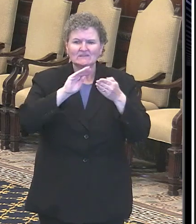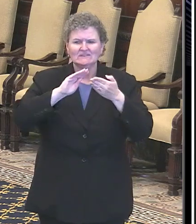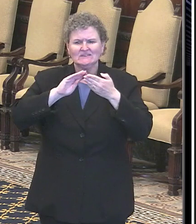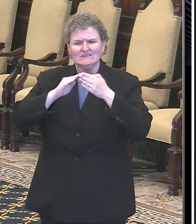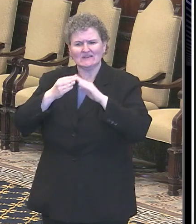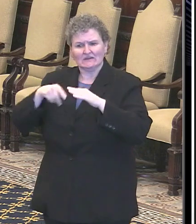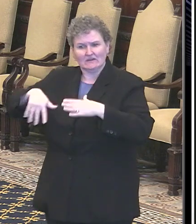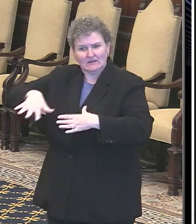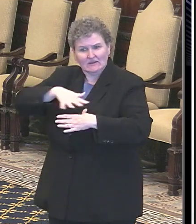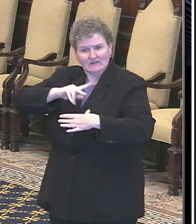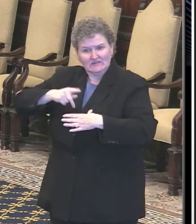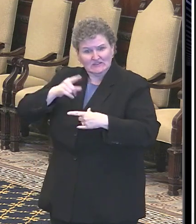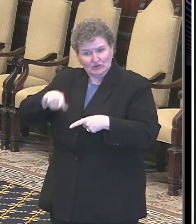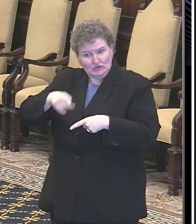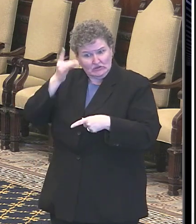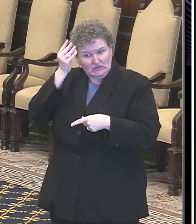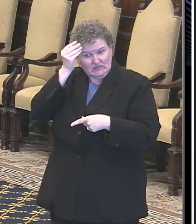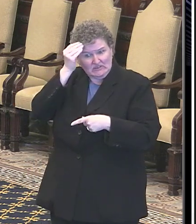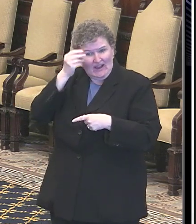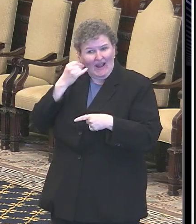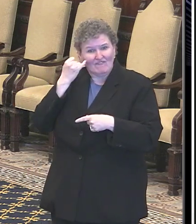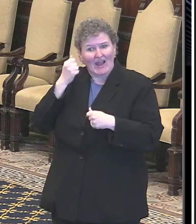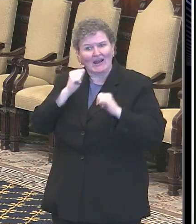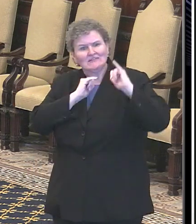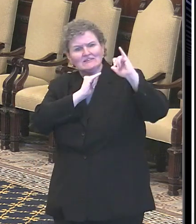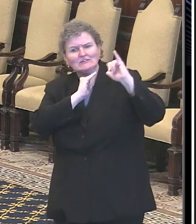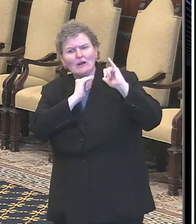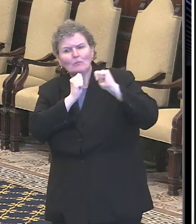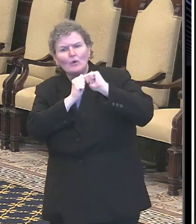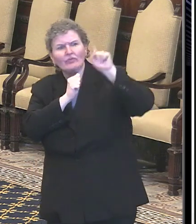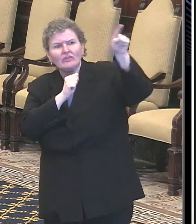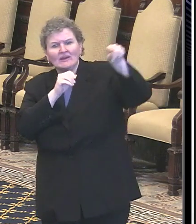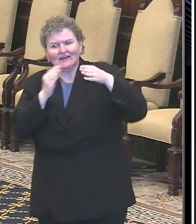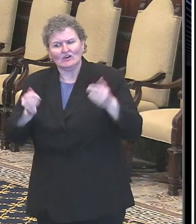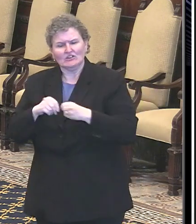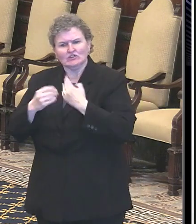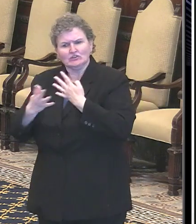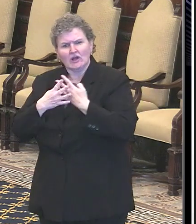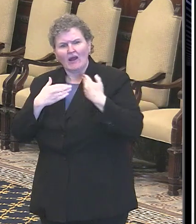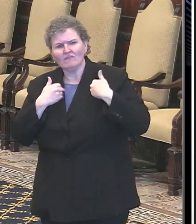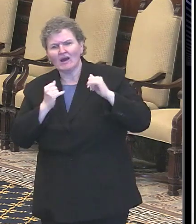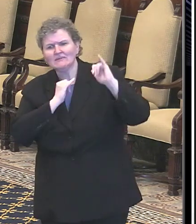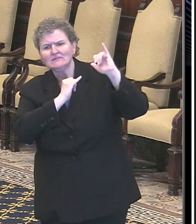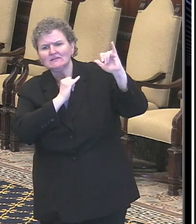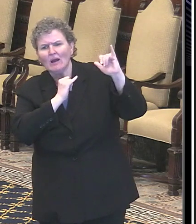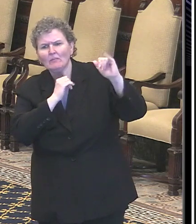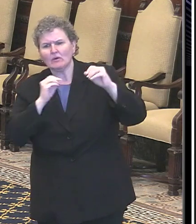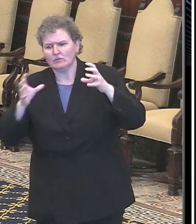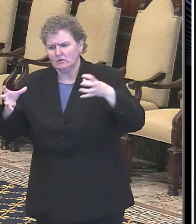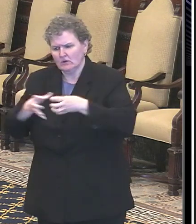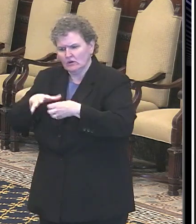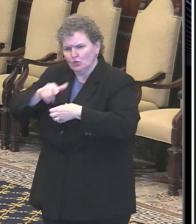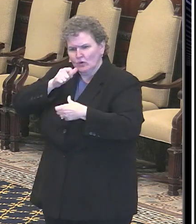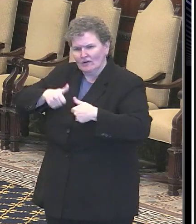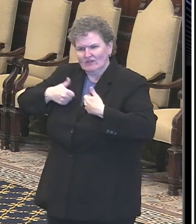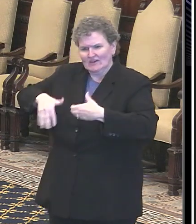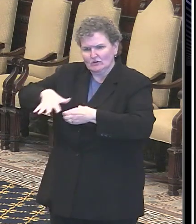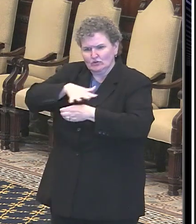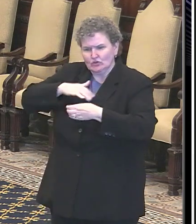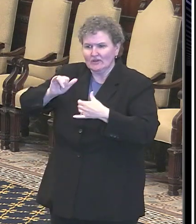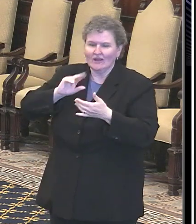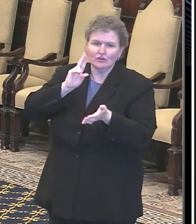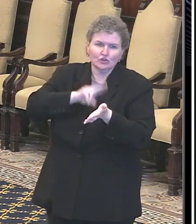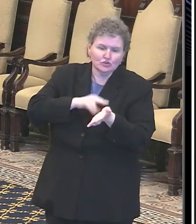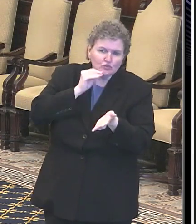considered or has plans to do anything like that, either in the jails or in other congregate settings.